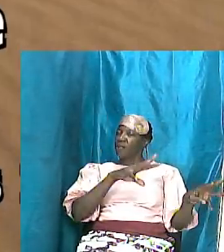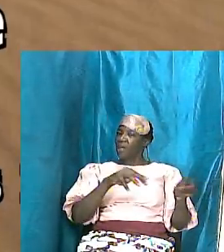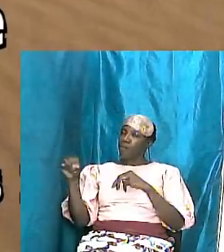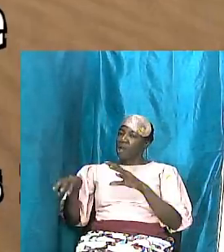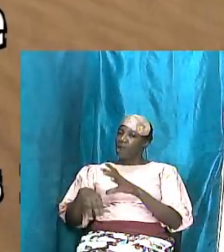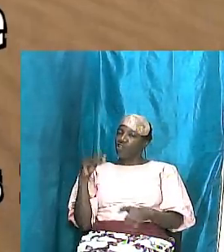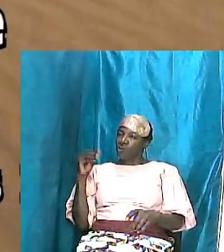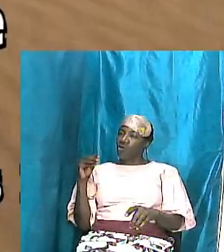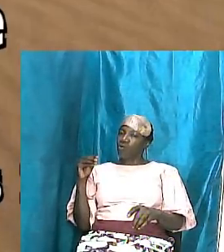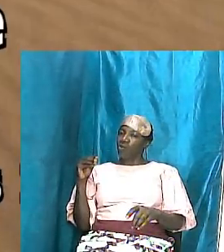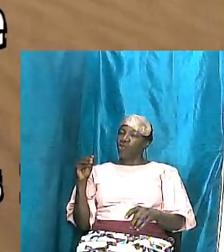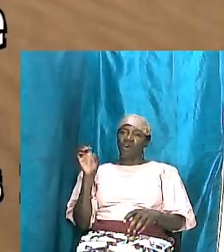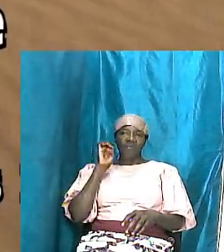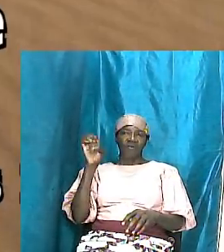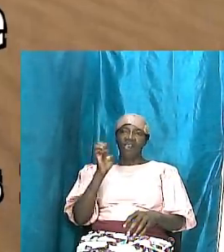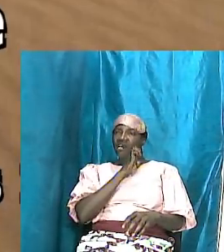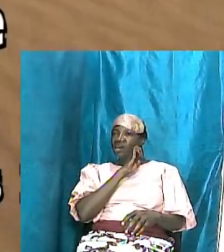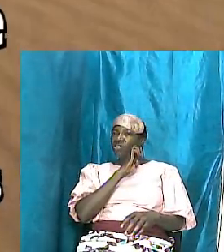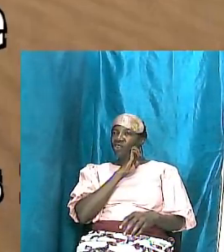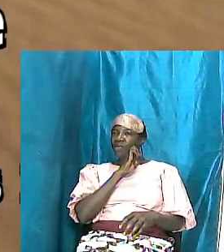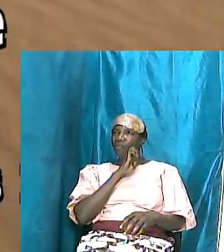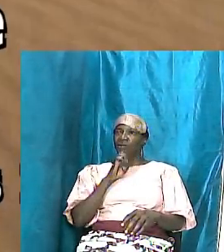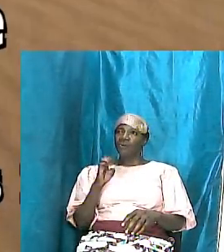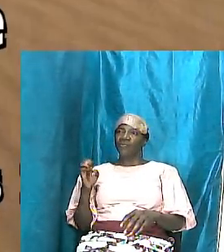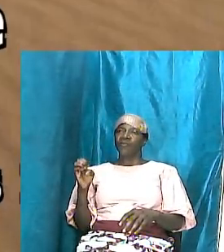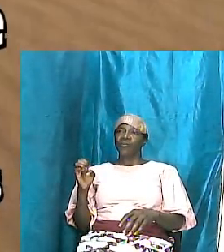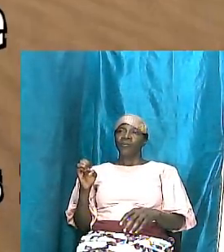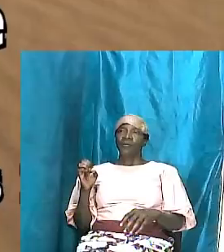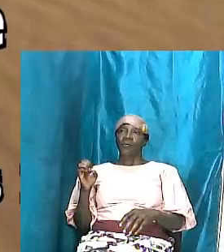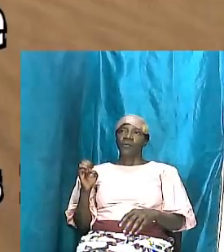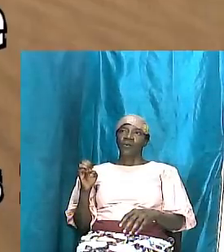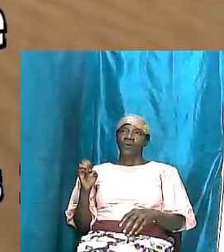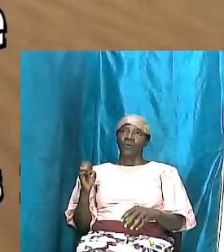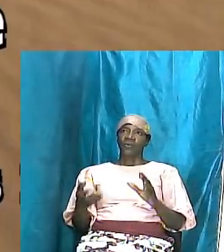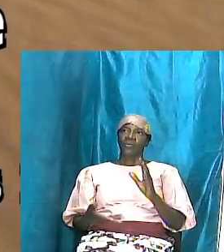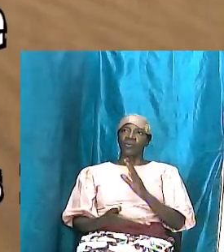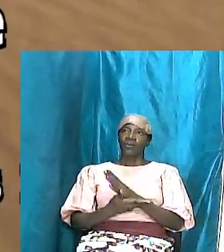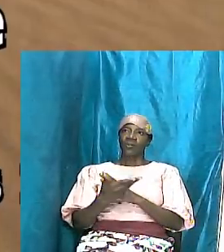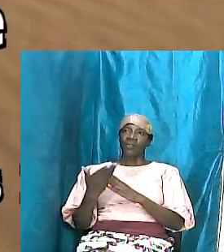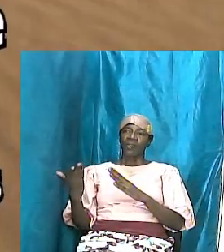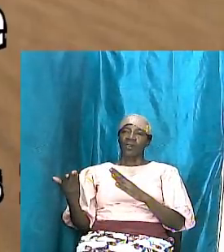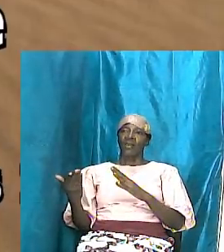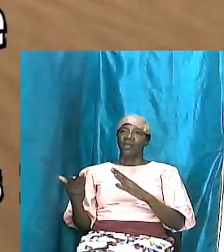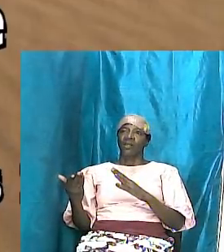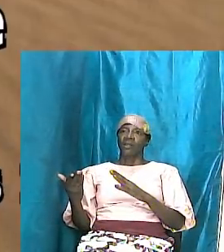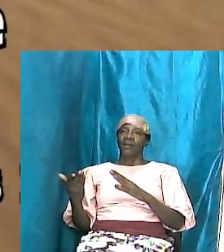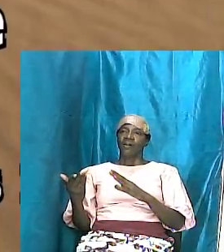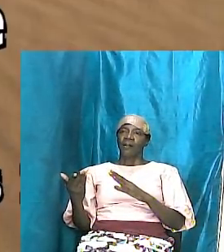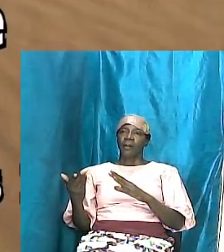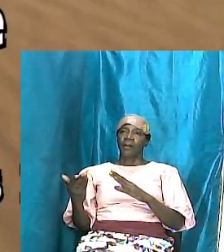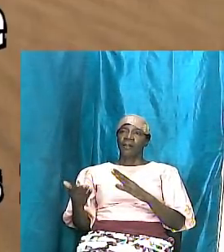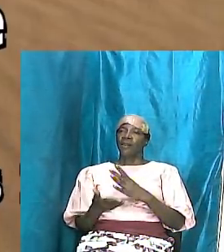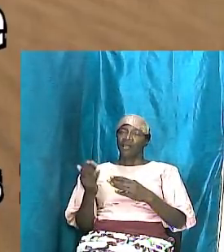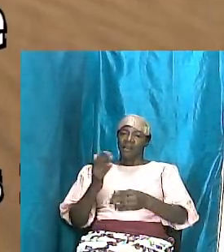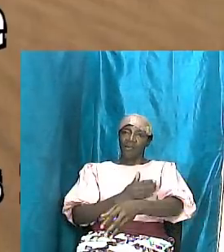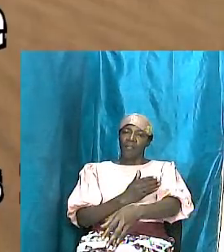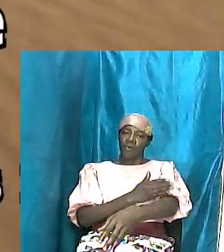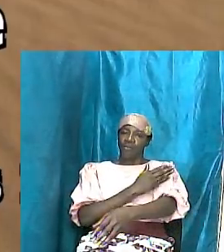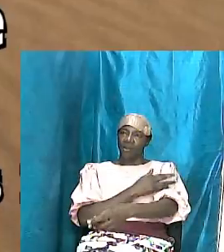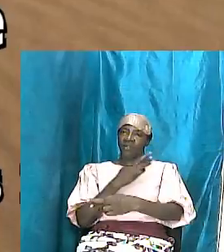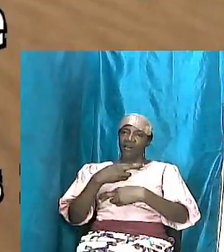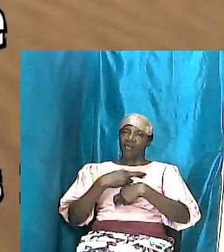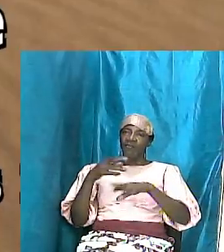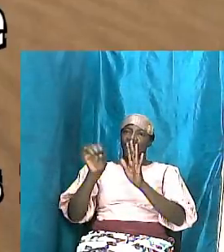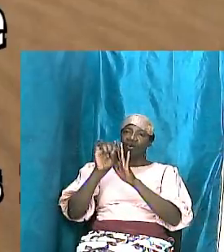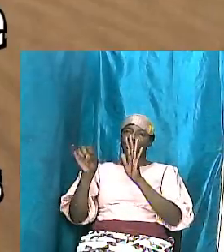of Egypt. Right, some things that happened. There's a process of redemption. There is a process that was